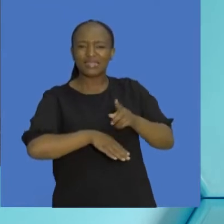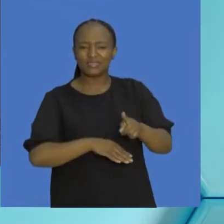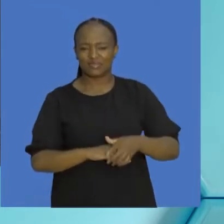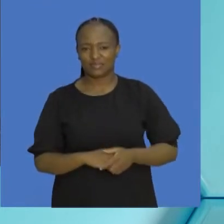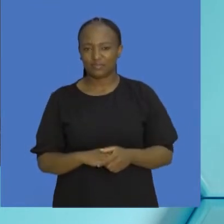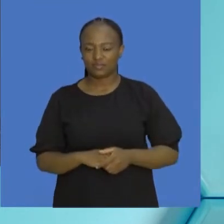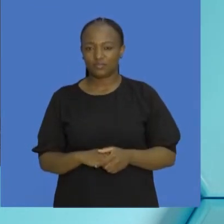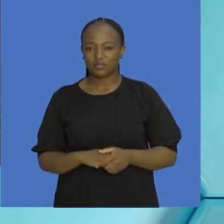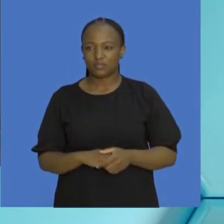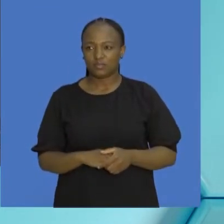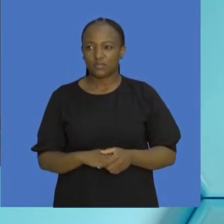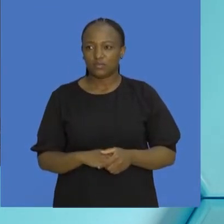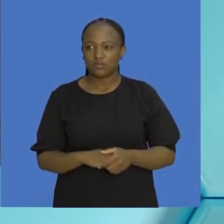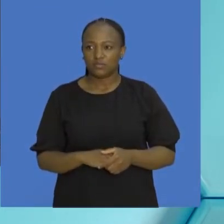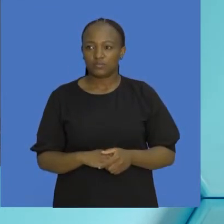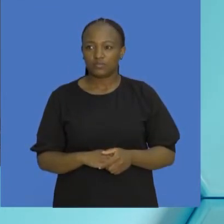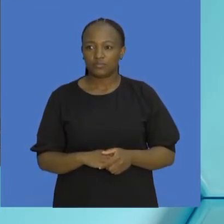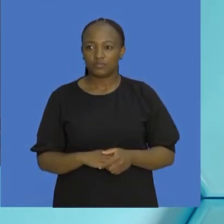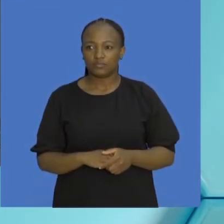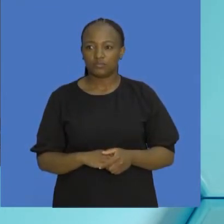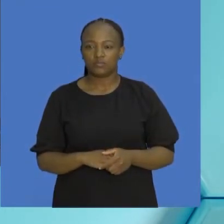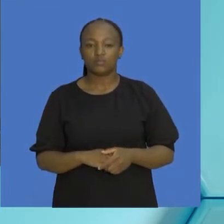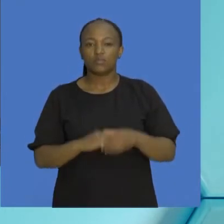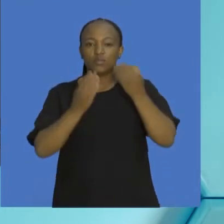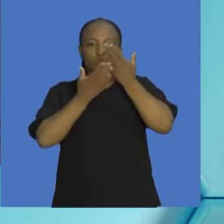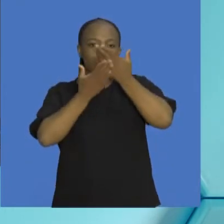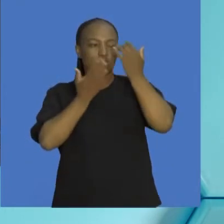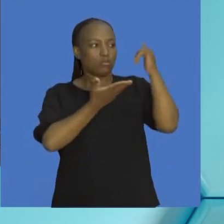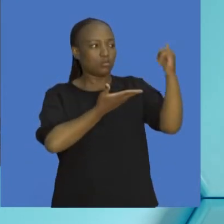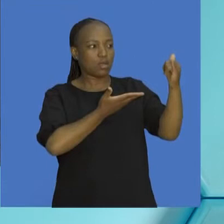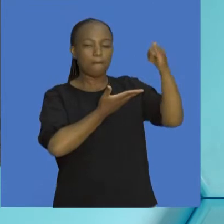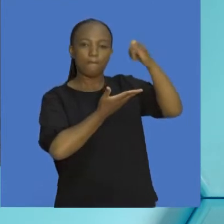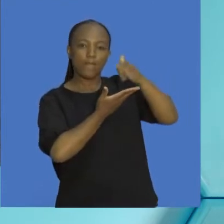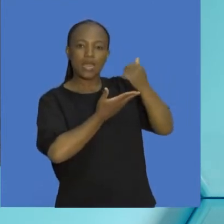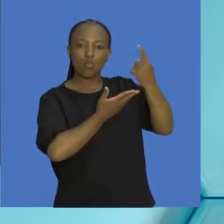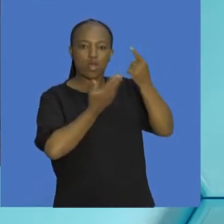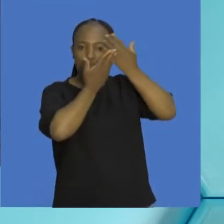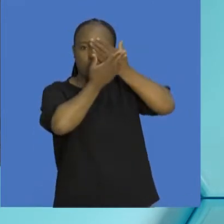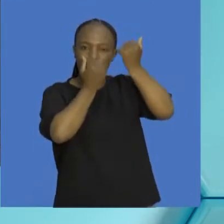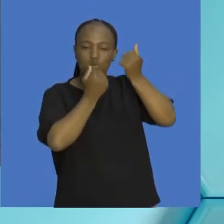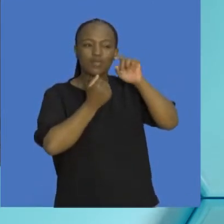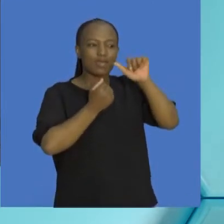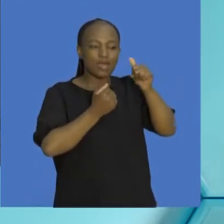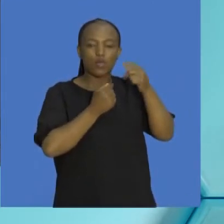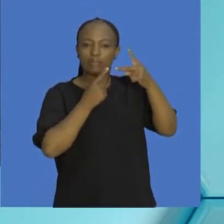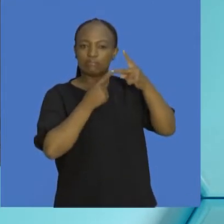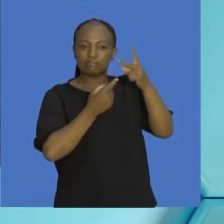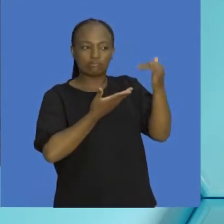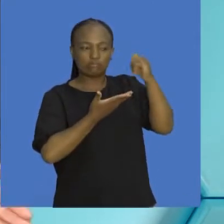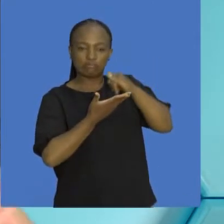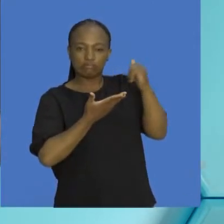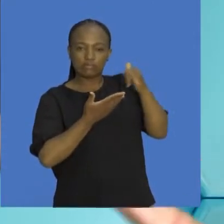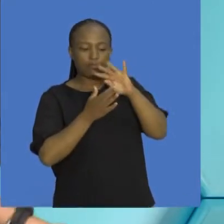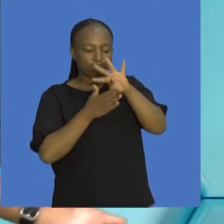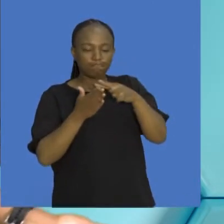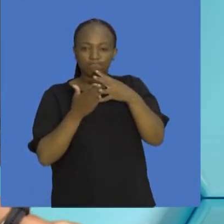we don't have raw data. We don't know plane 1 by how many minutes was late, another plane by how many minutes late. We just have